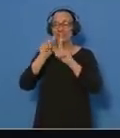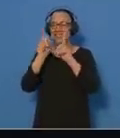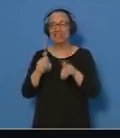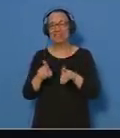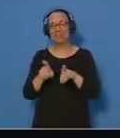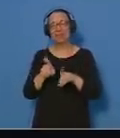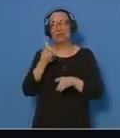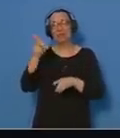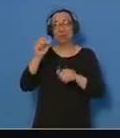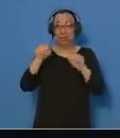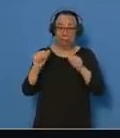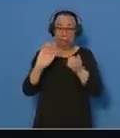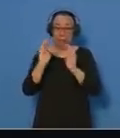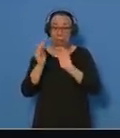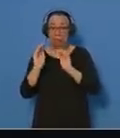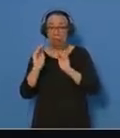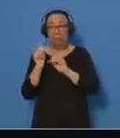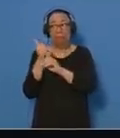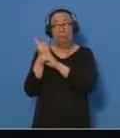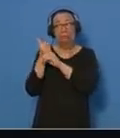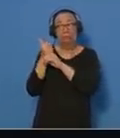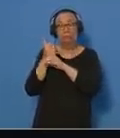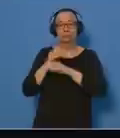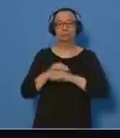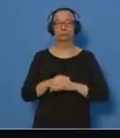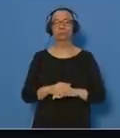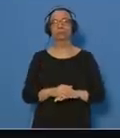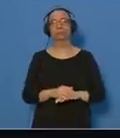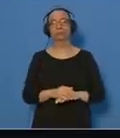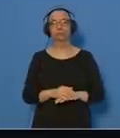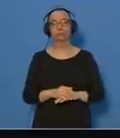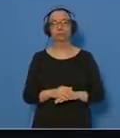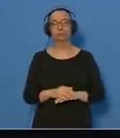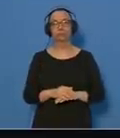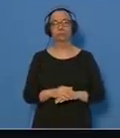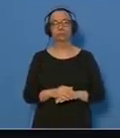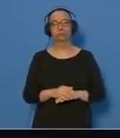that to our figures and make the comparison, certainly.